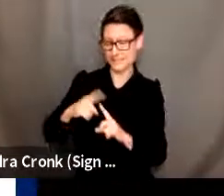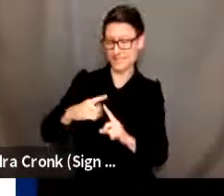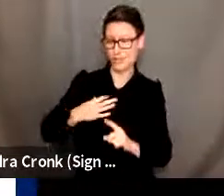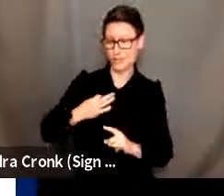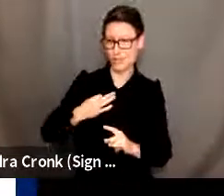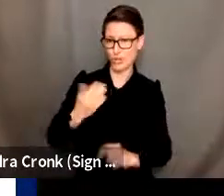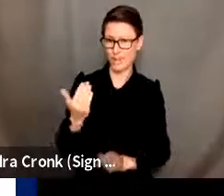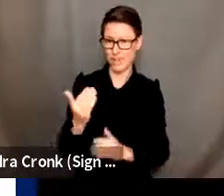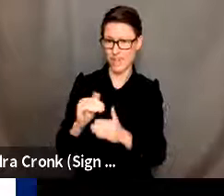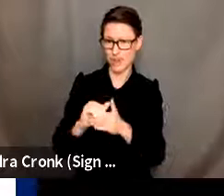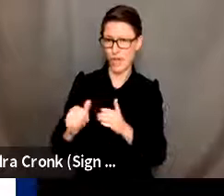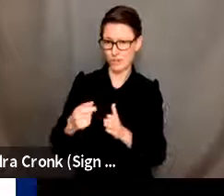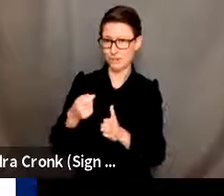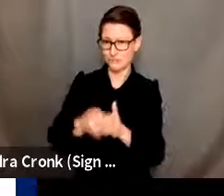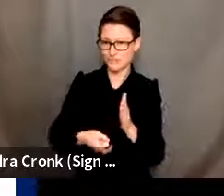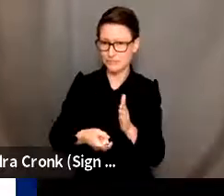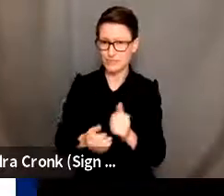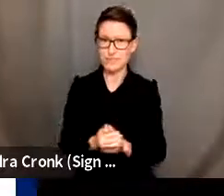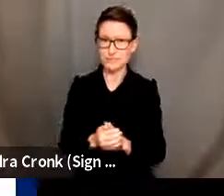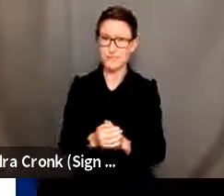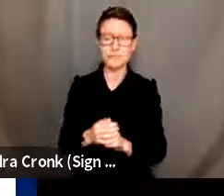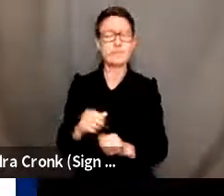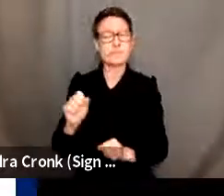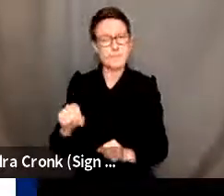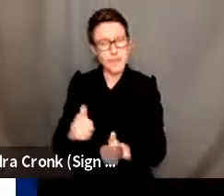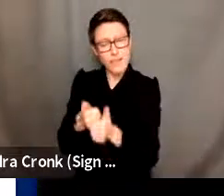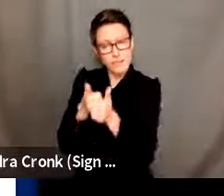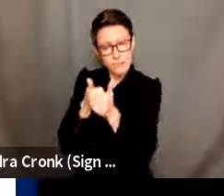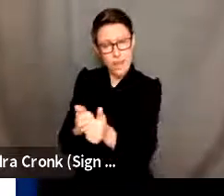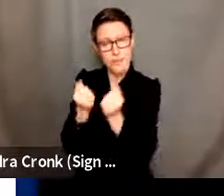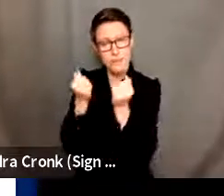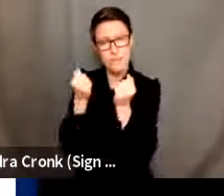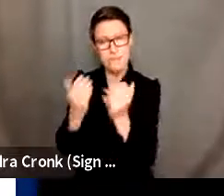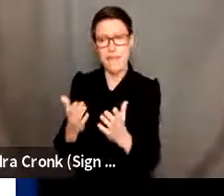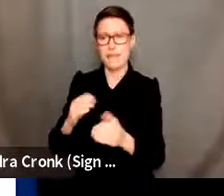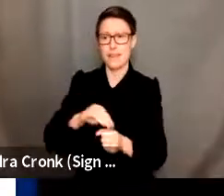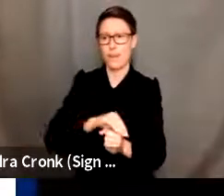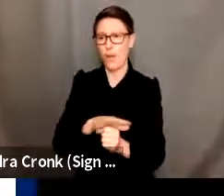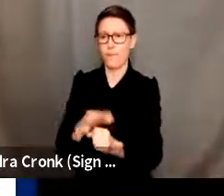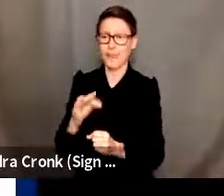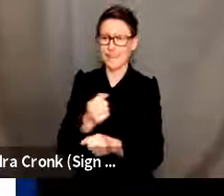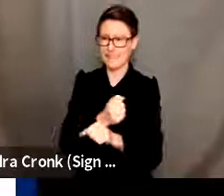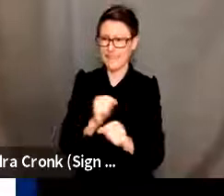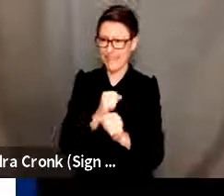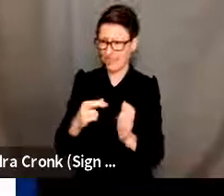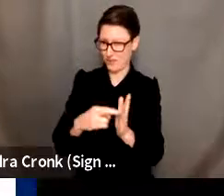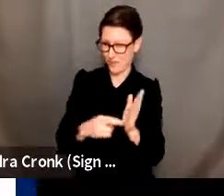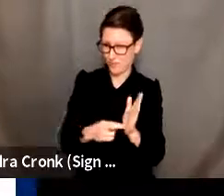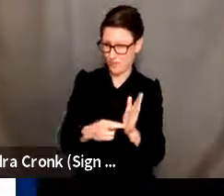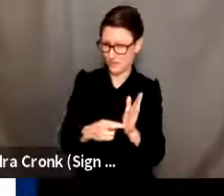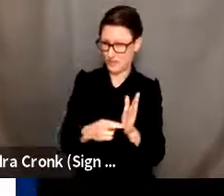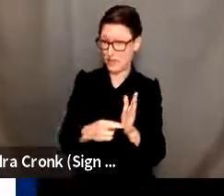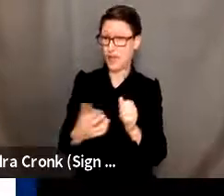a lot of COVID-19 safety guidelines, which are enforced while here, including social